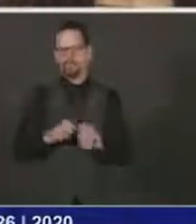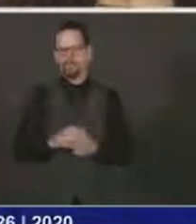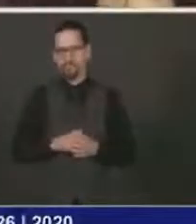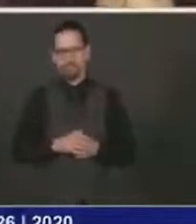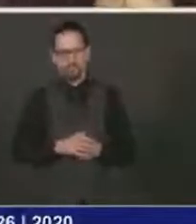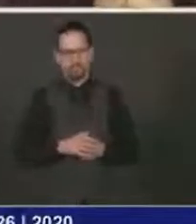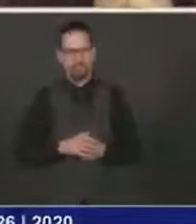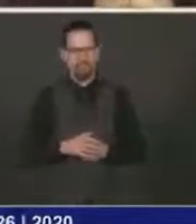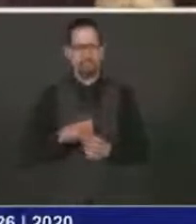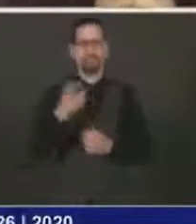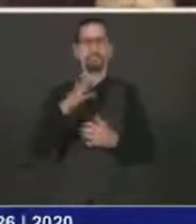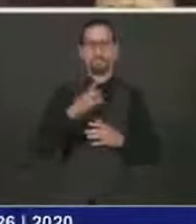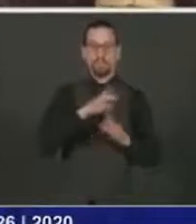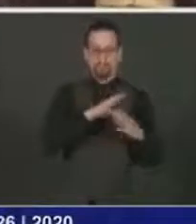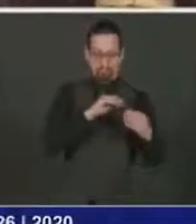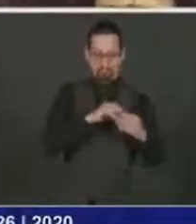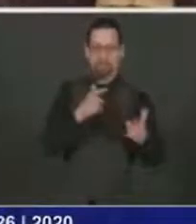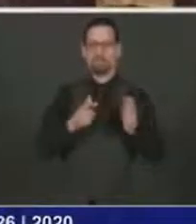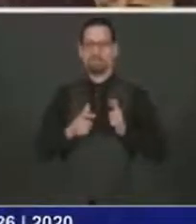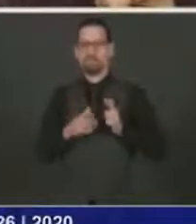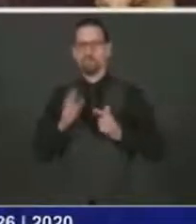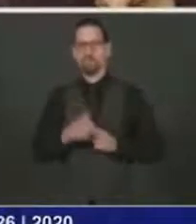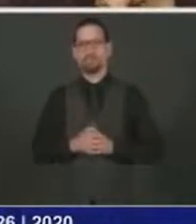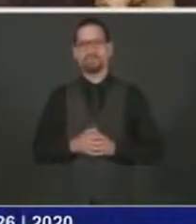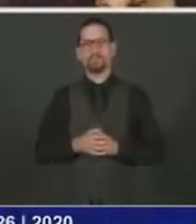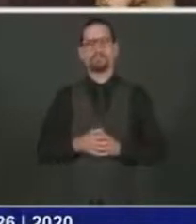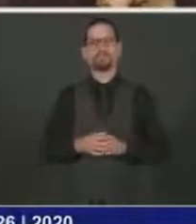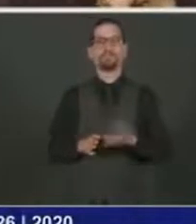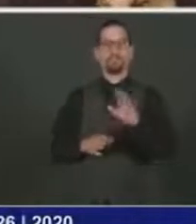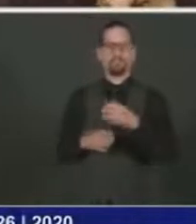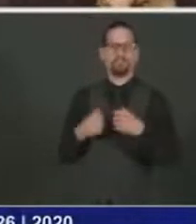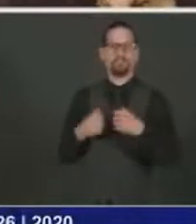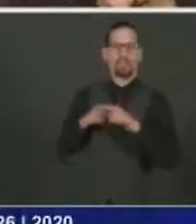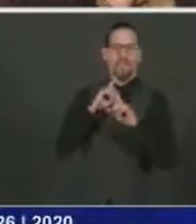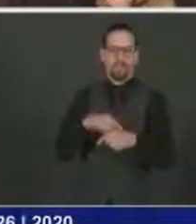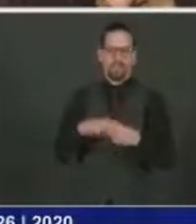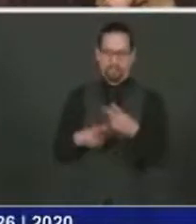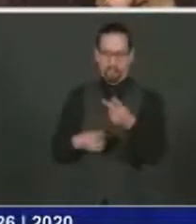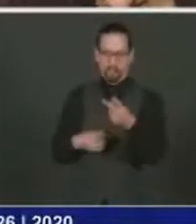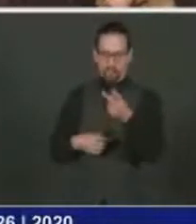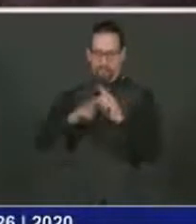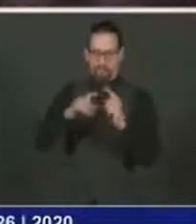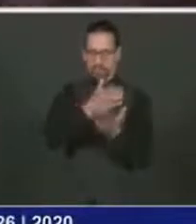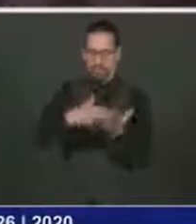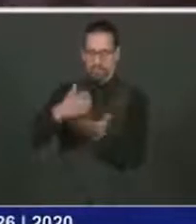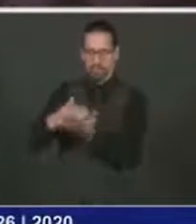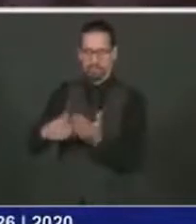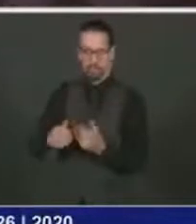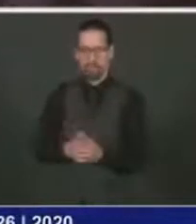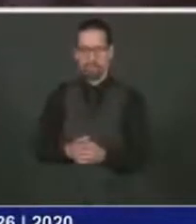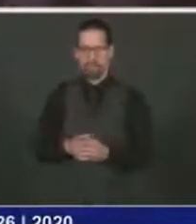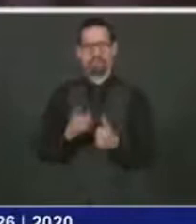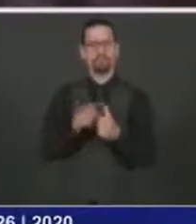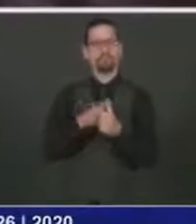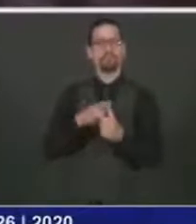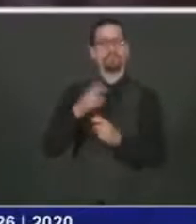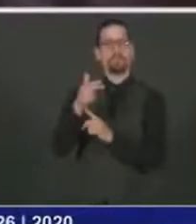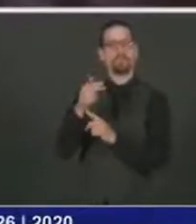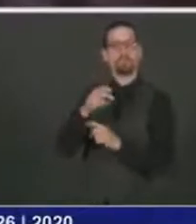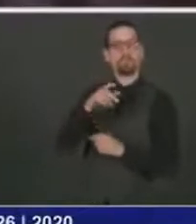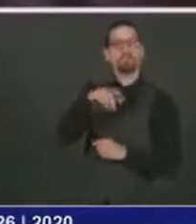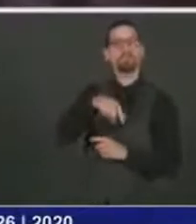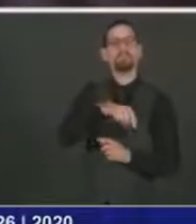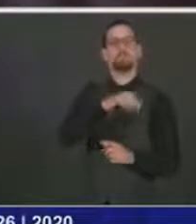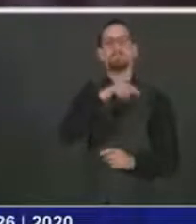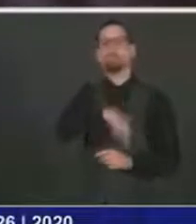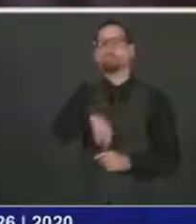Yes, John, there's two pieces to the hoteling of Rhode Islanders experiencing homelessness. There's a